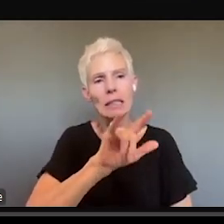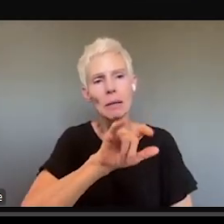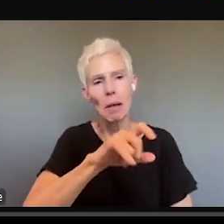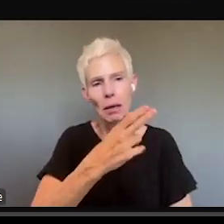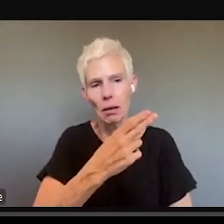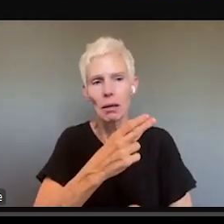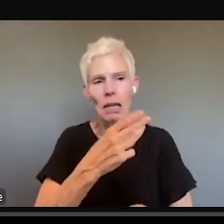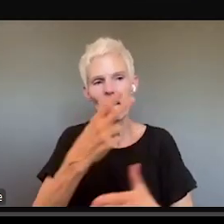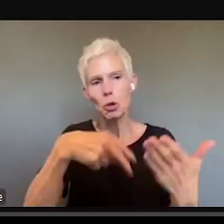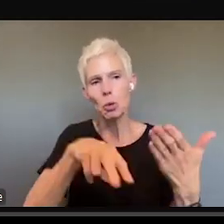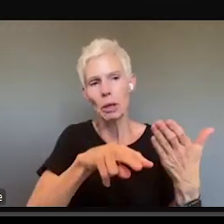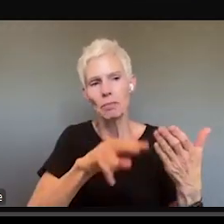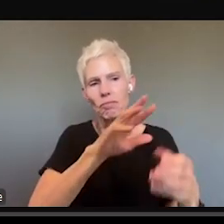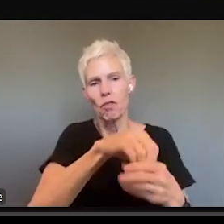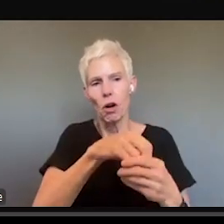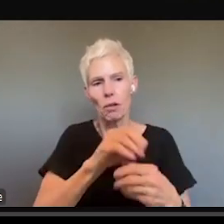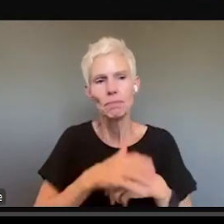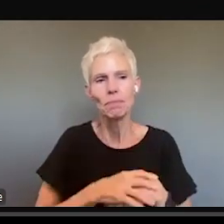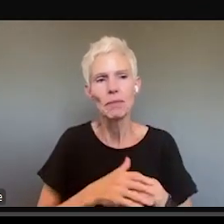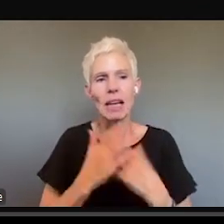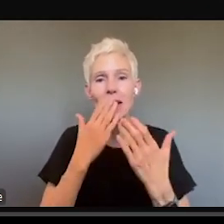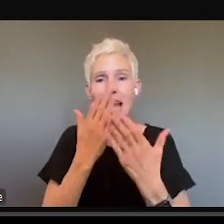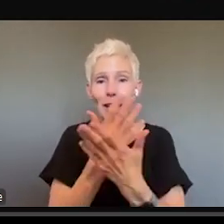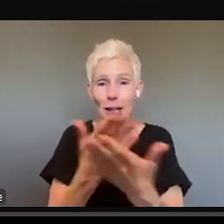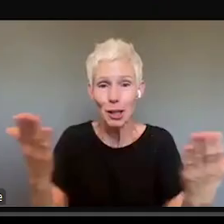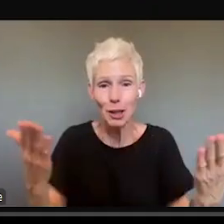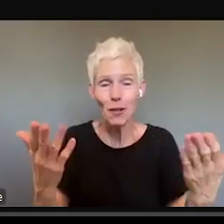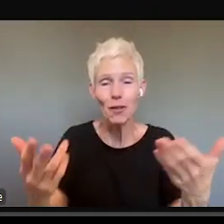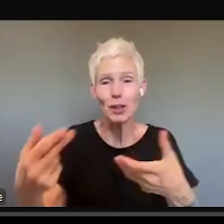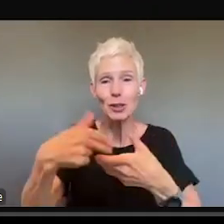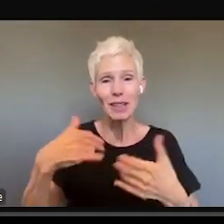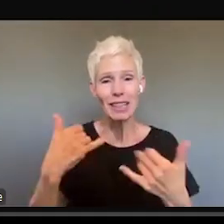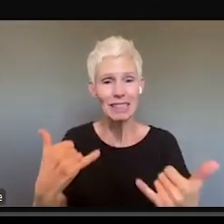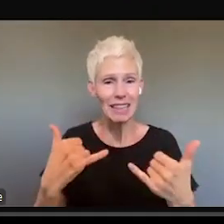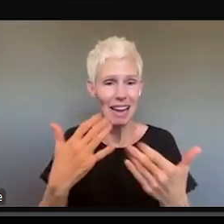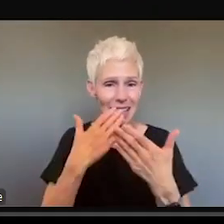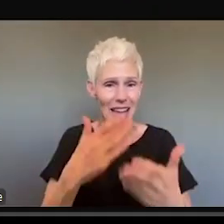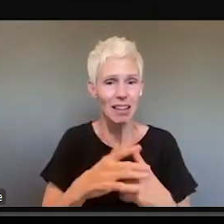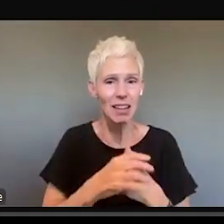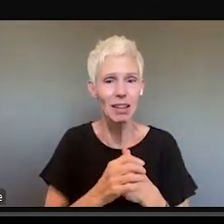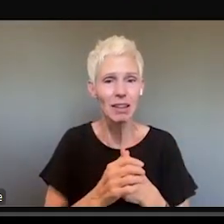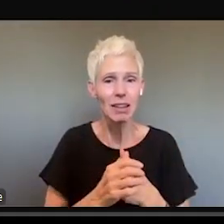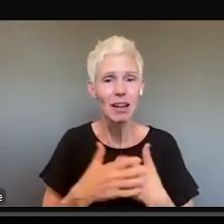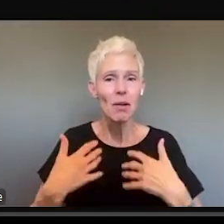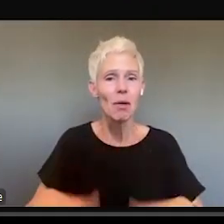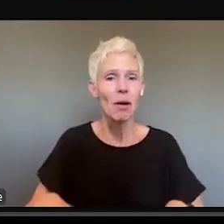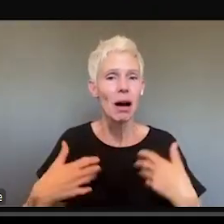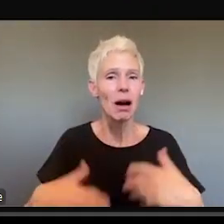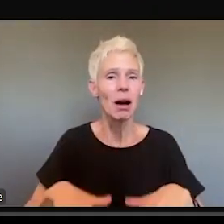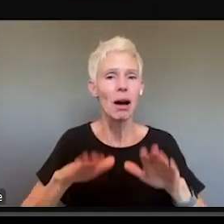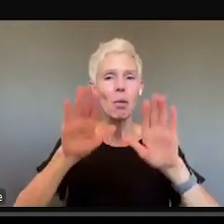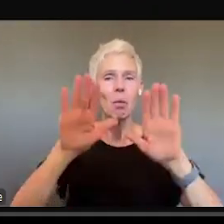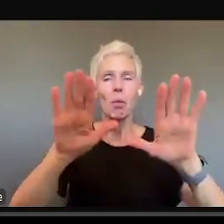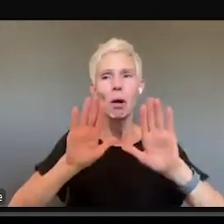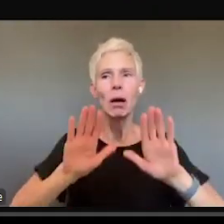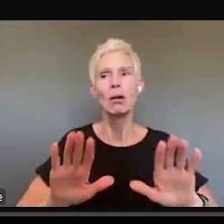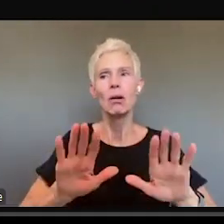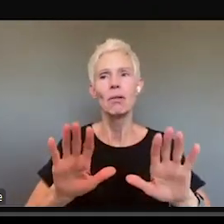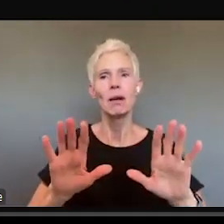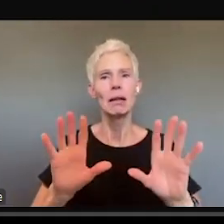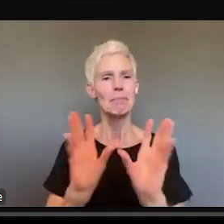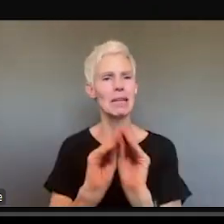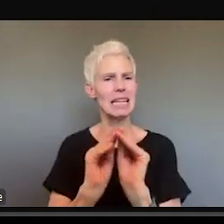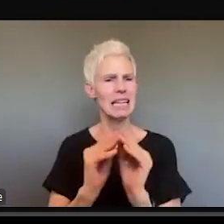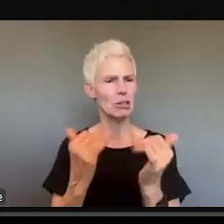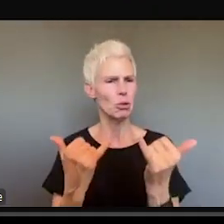in 2 weeks. So thank you everyone for joining today. What an incredible episode. And